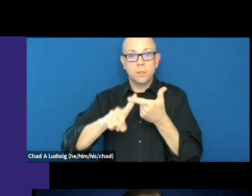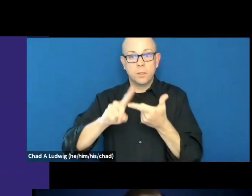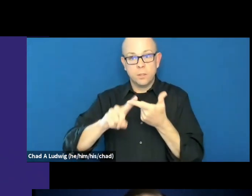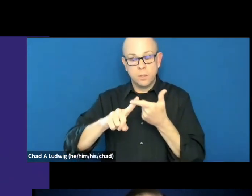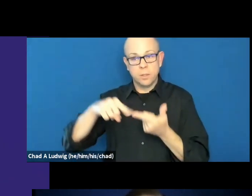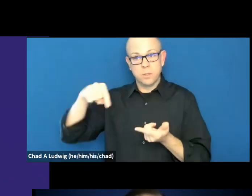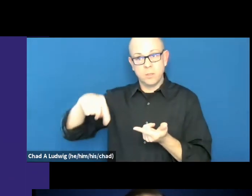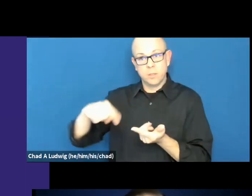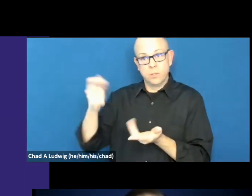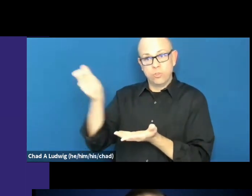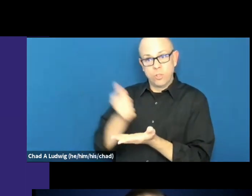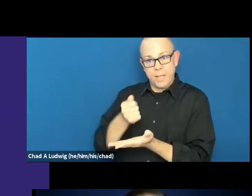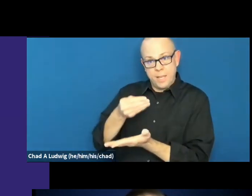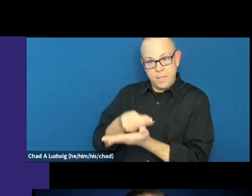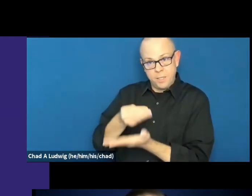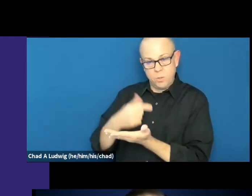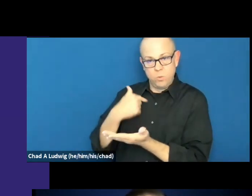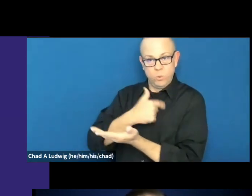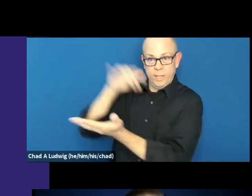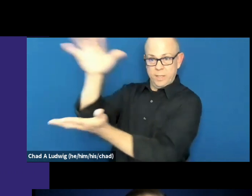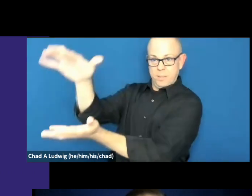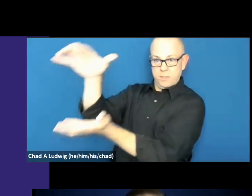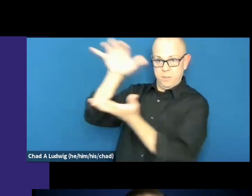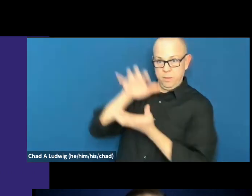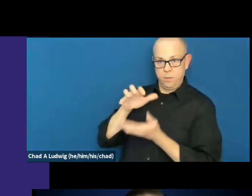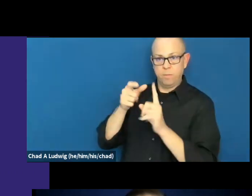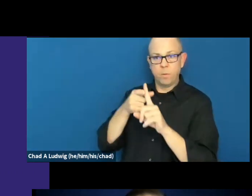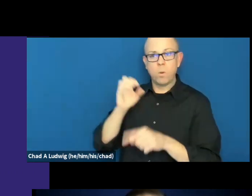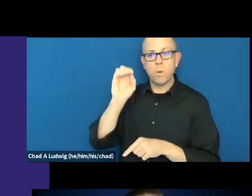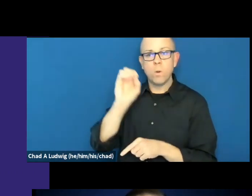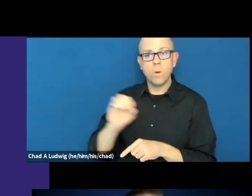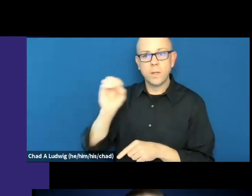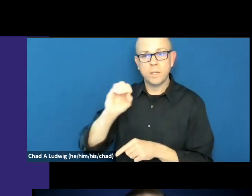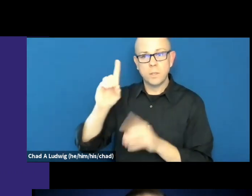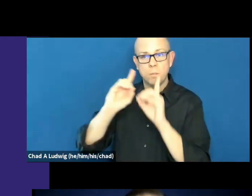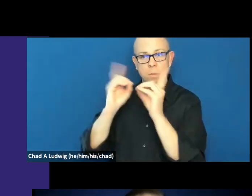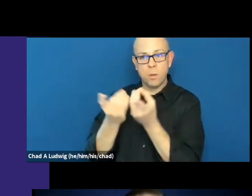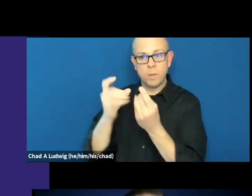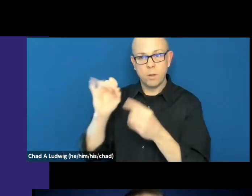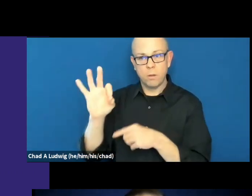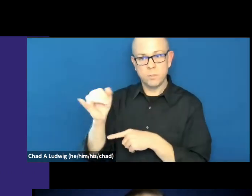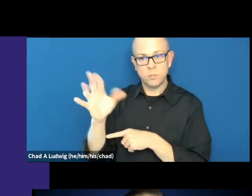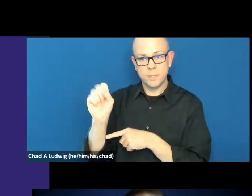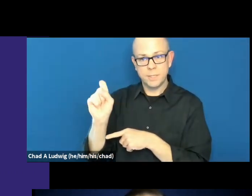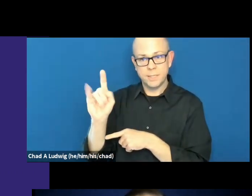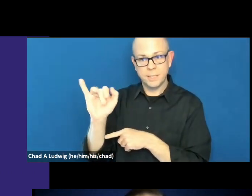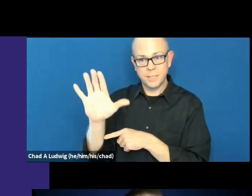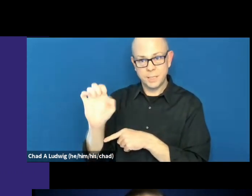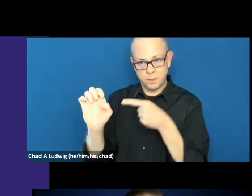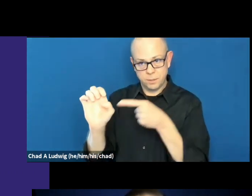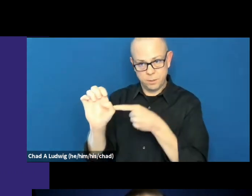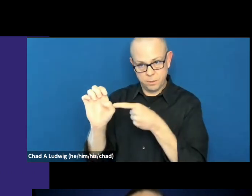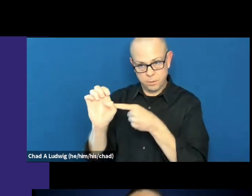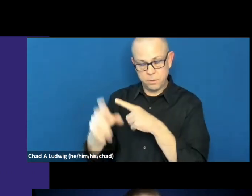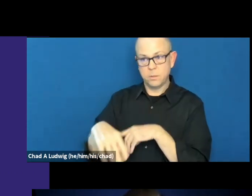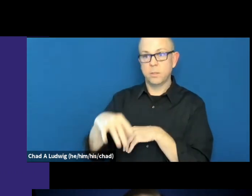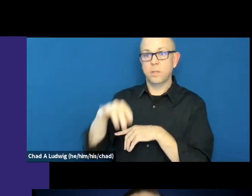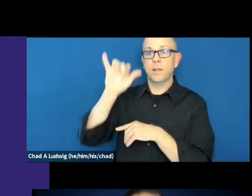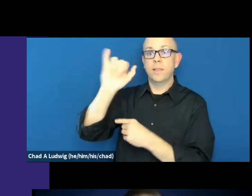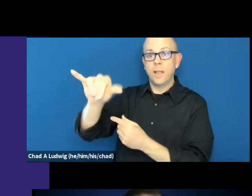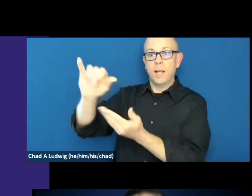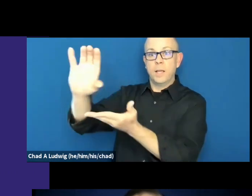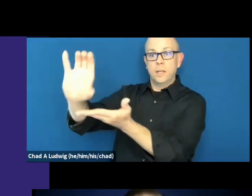very highly. This grant money that we have received is from the Oregon Department of